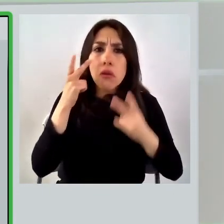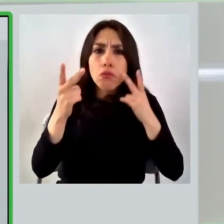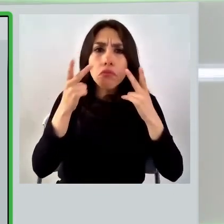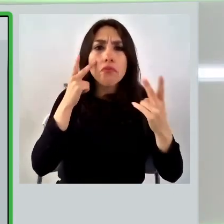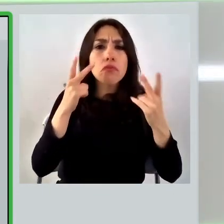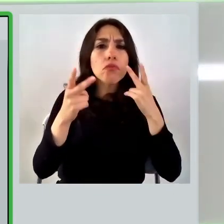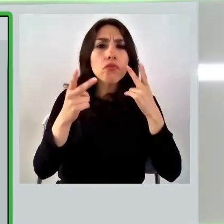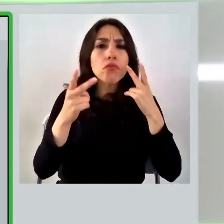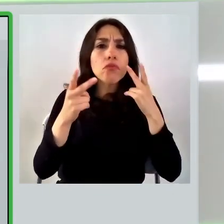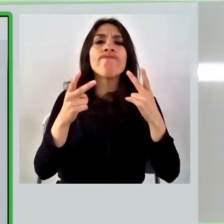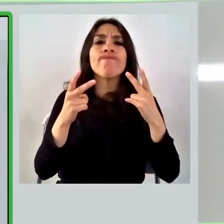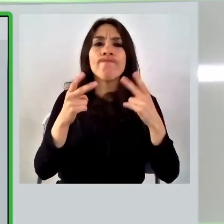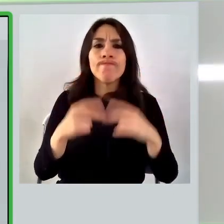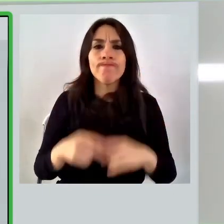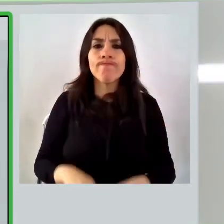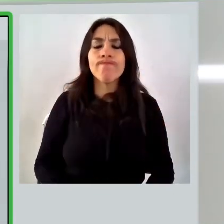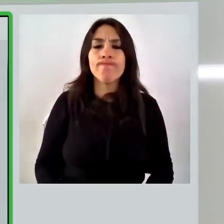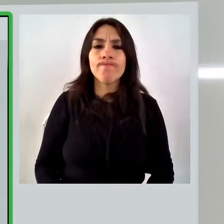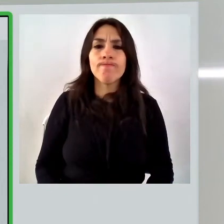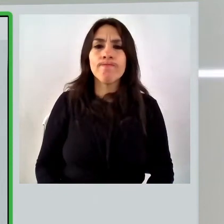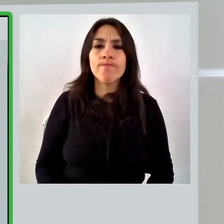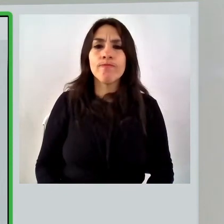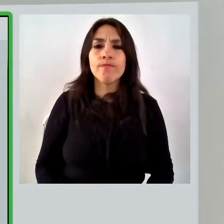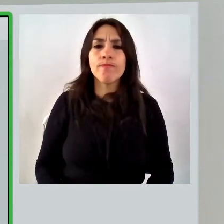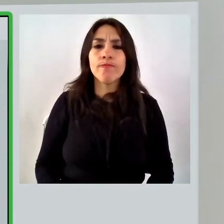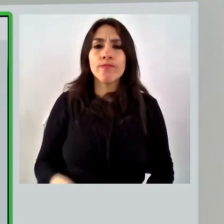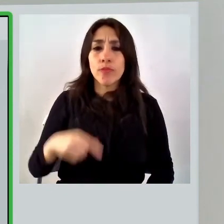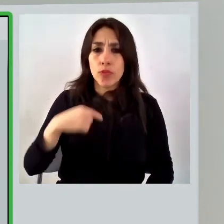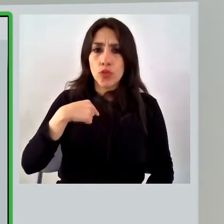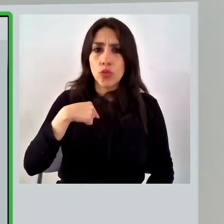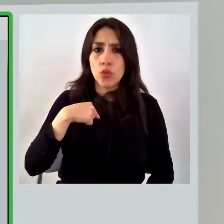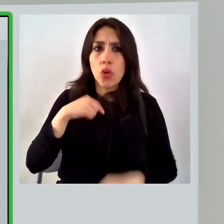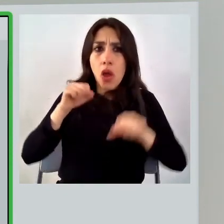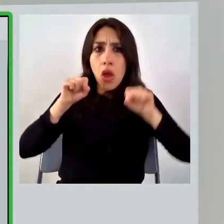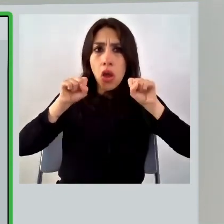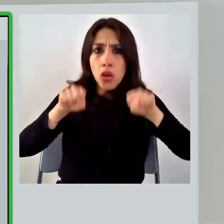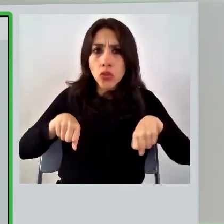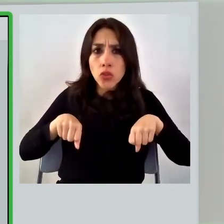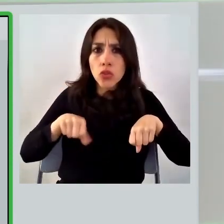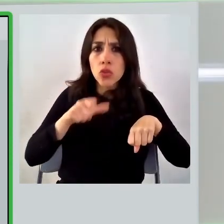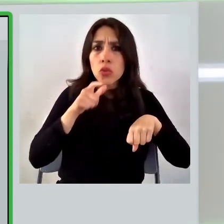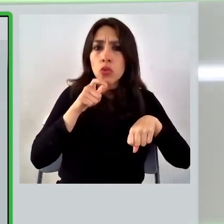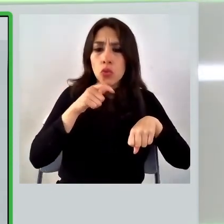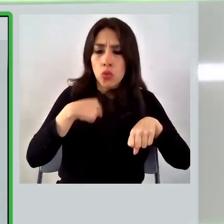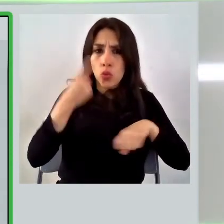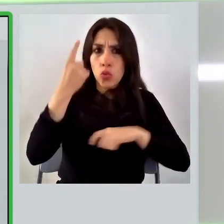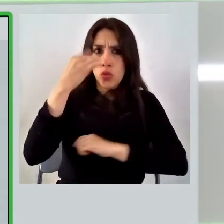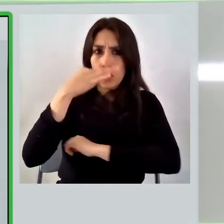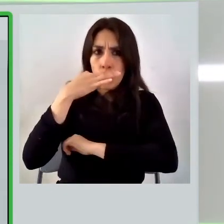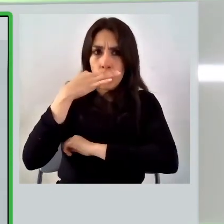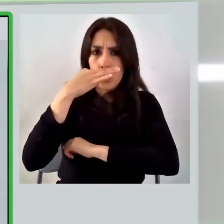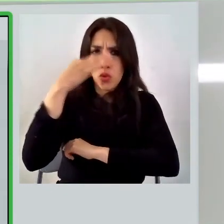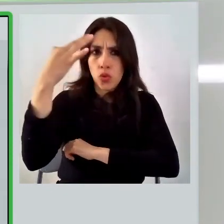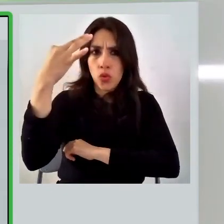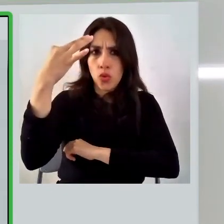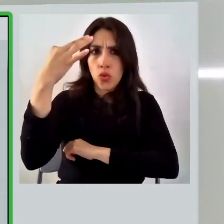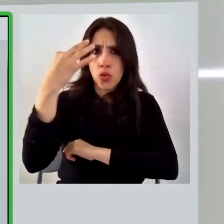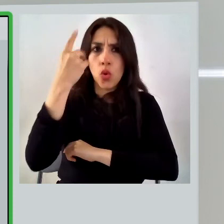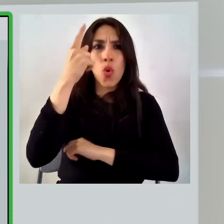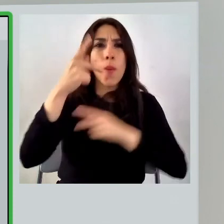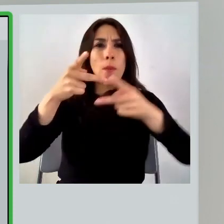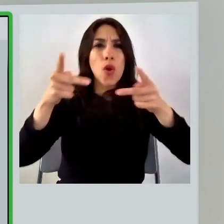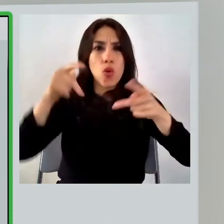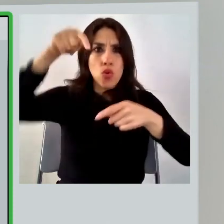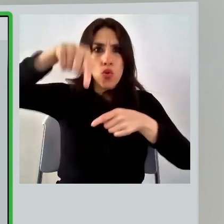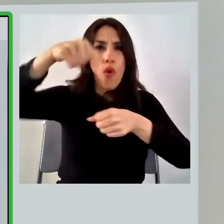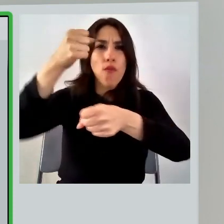transparent about their disability. So while executives are a bit more open about their disabilities, they're